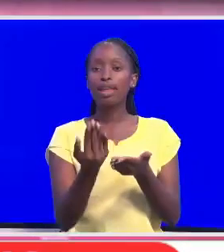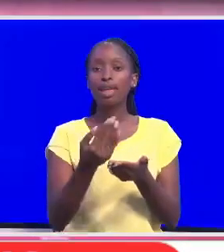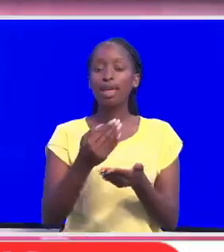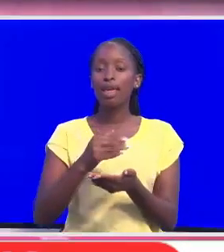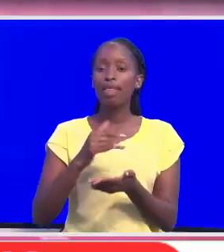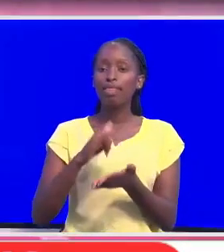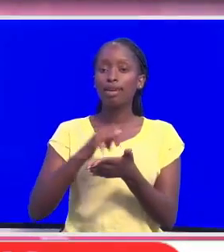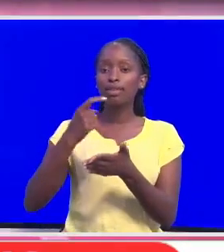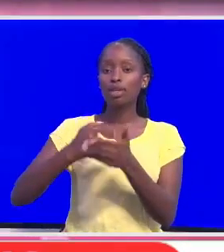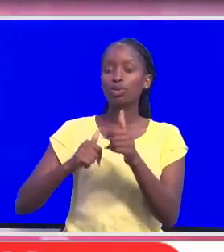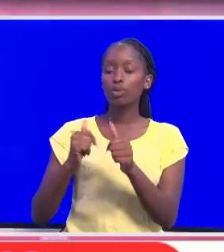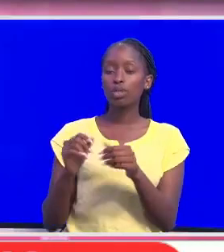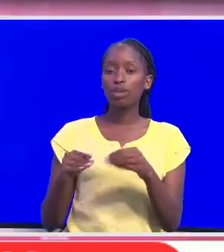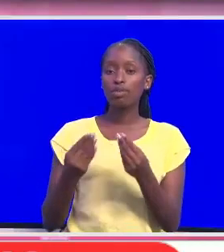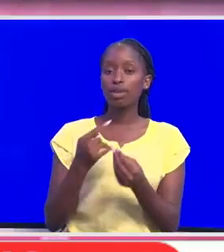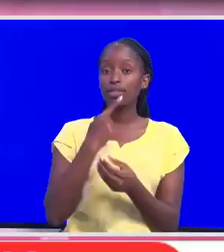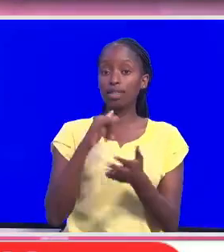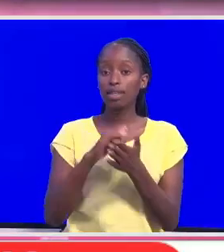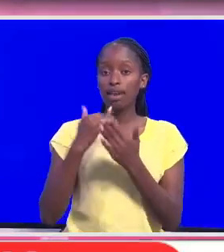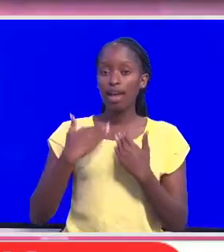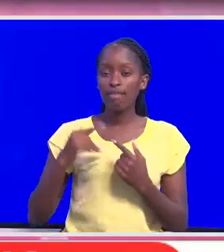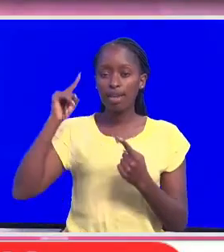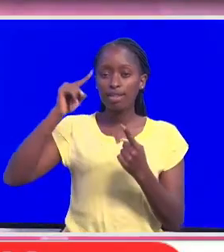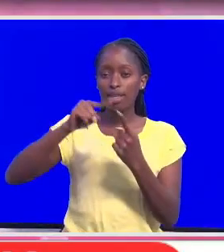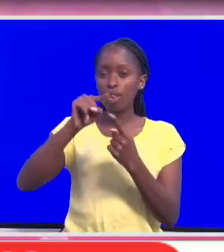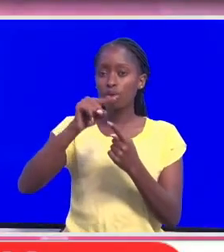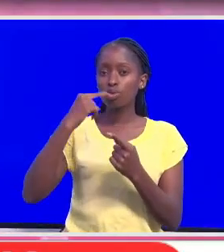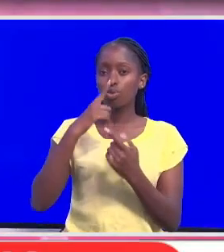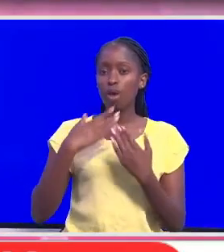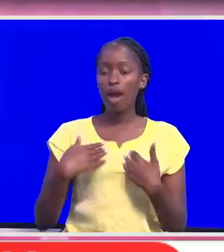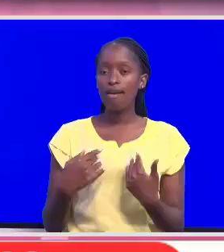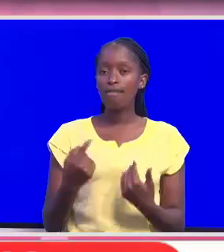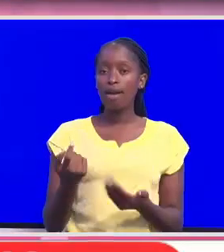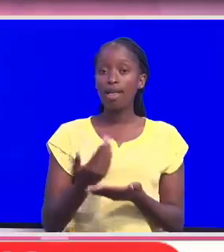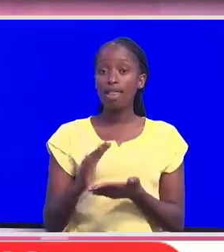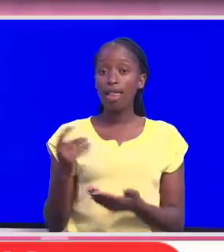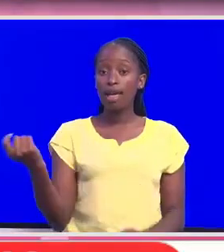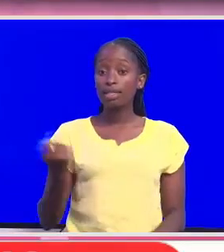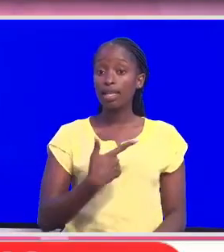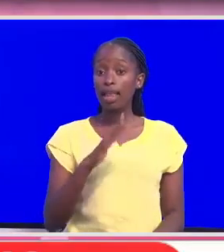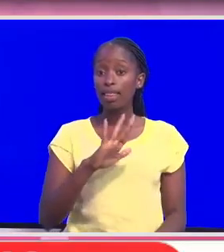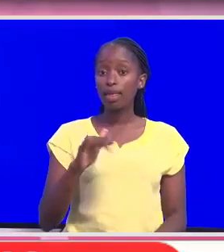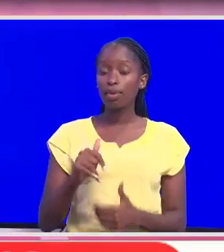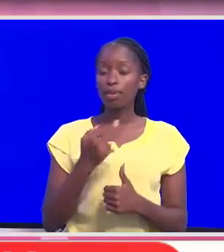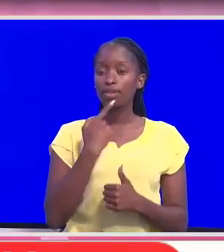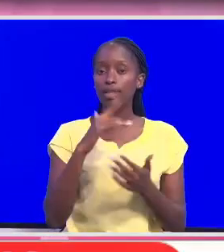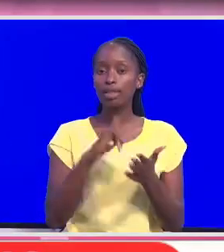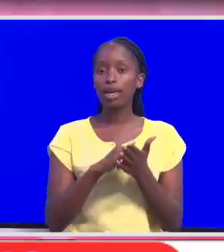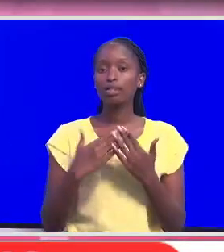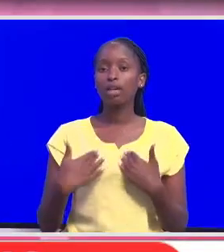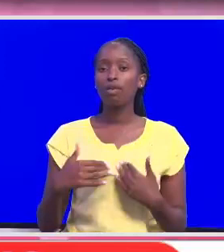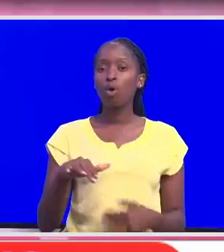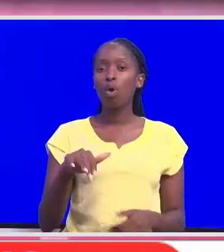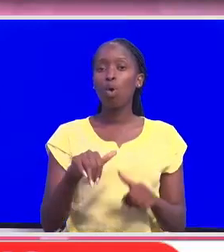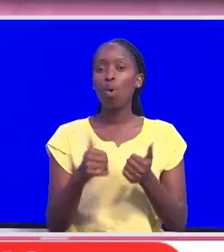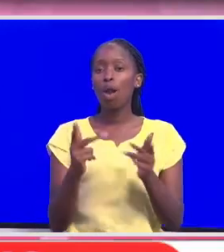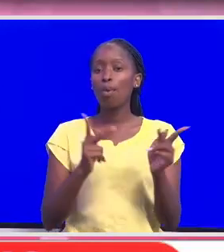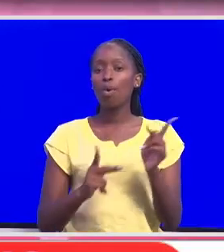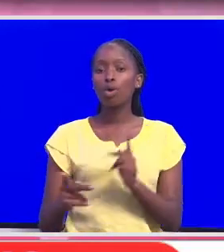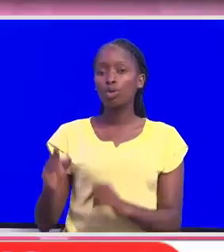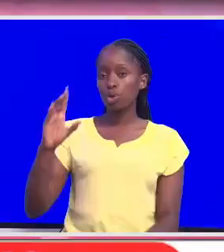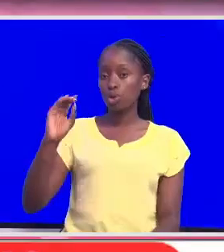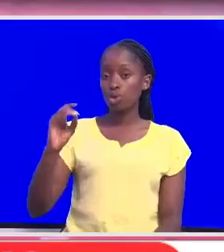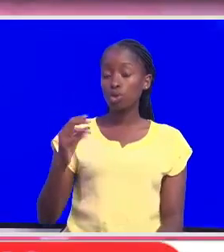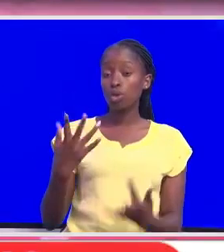the housing levy was only targeting those with payslips, which they termed as unfair process. They also called upon